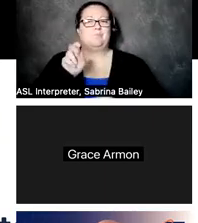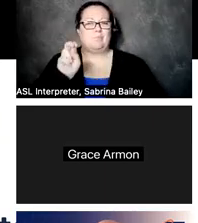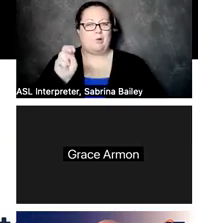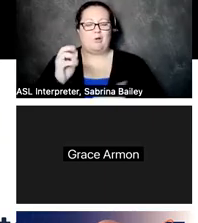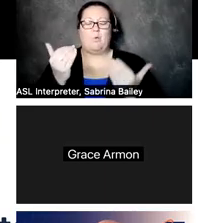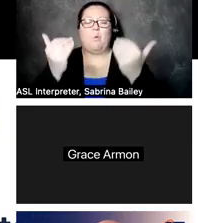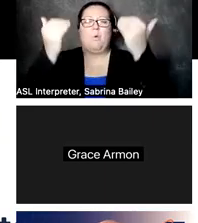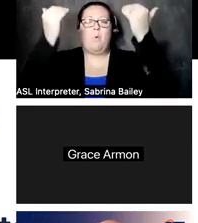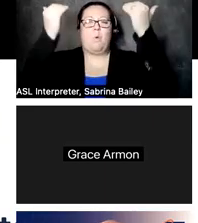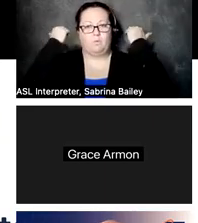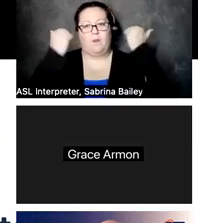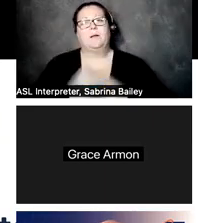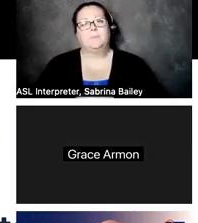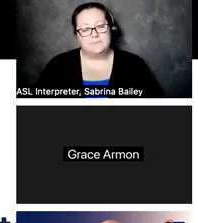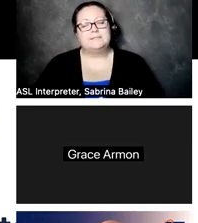overwhelmed by this.